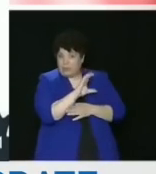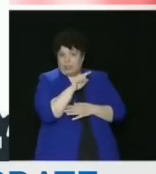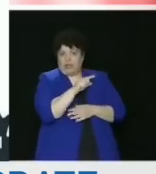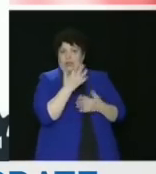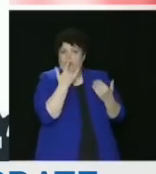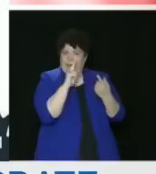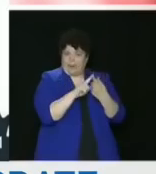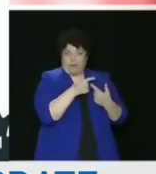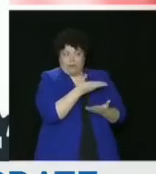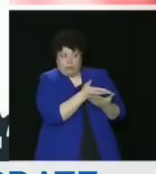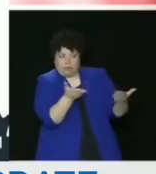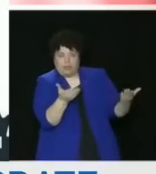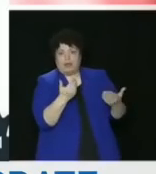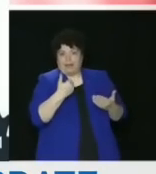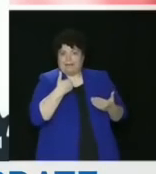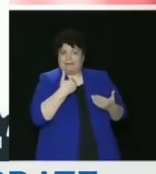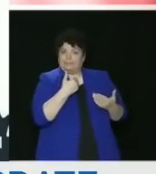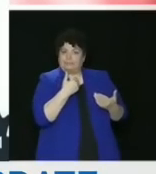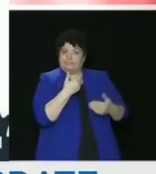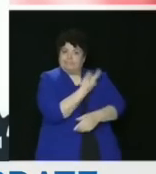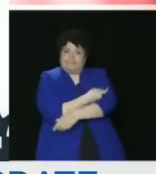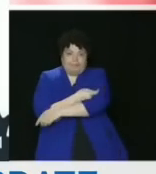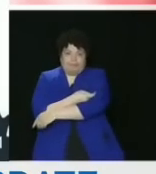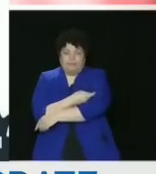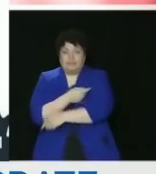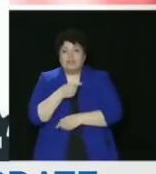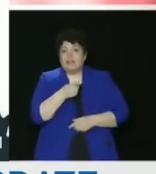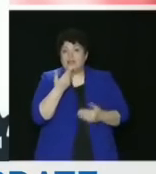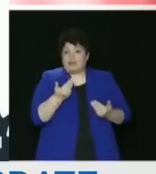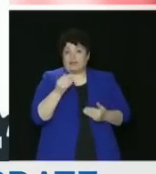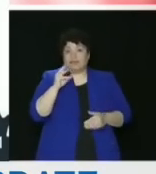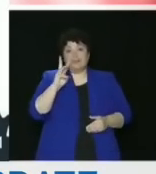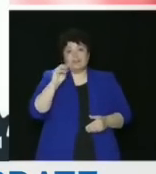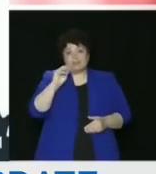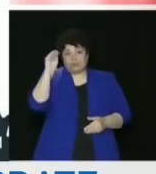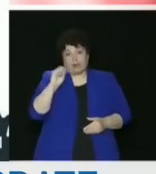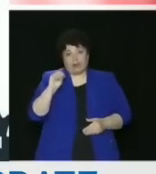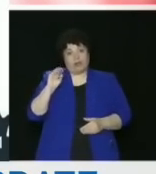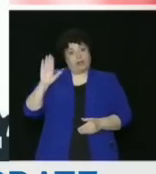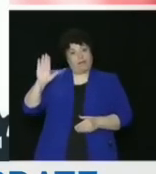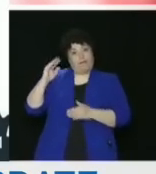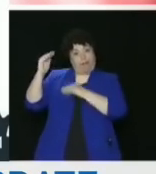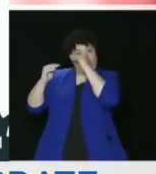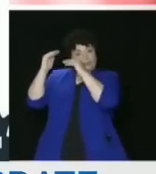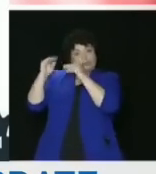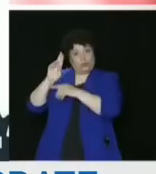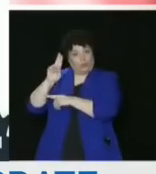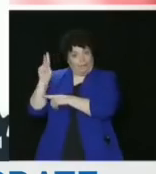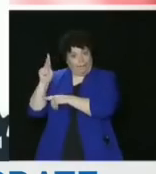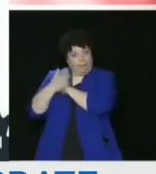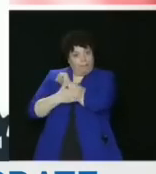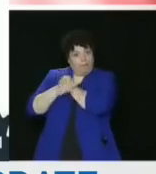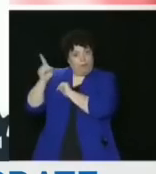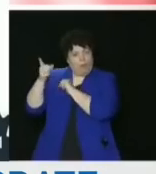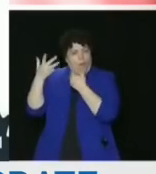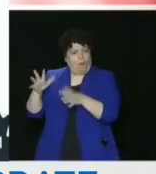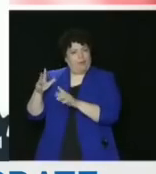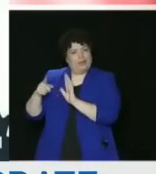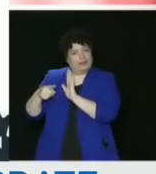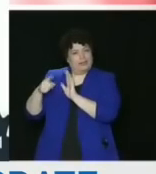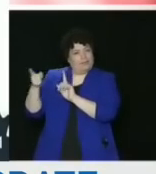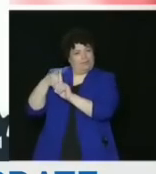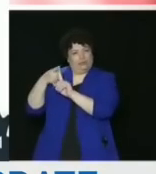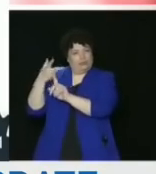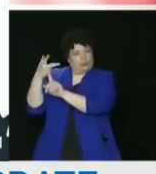of the population. Even though over 60% of adults in the UK have received a first dose of COVID-19 vaccine,